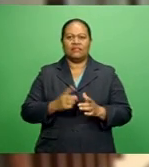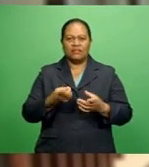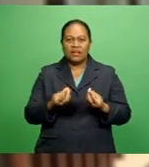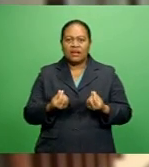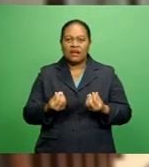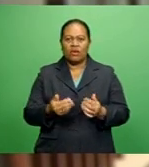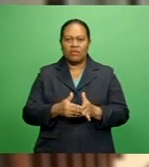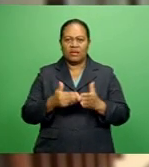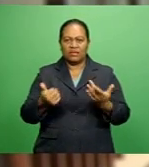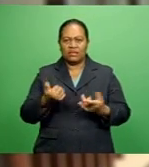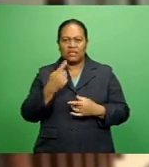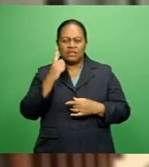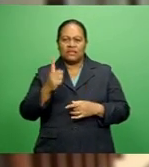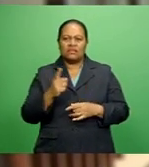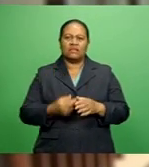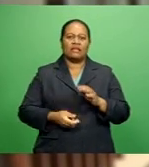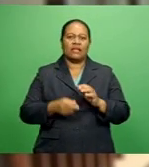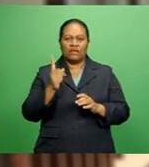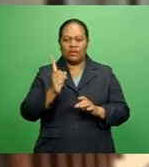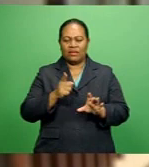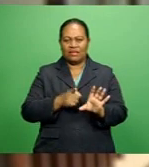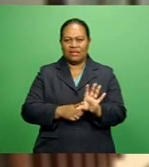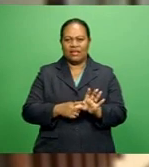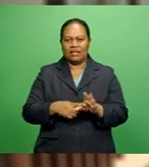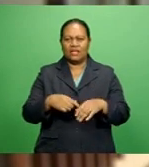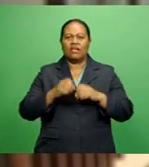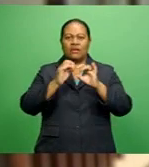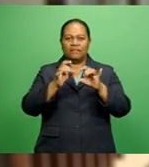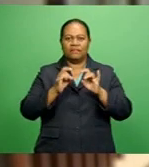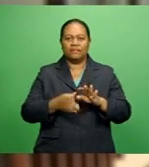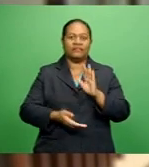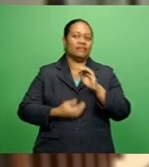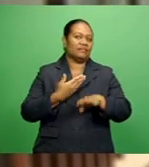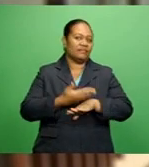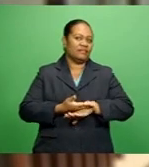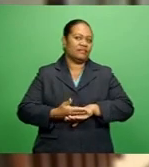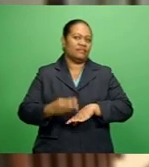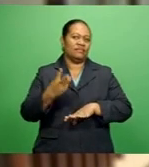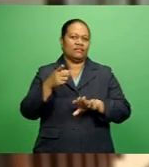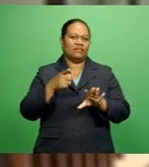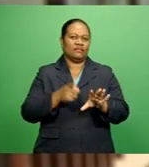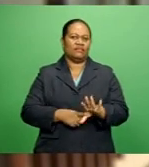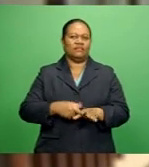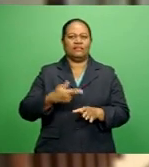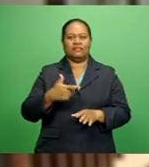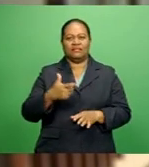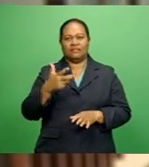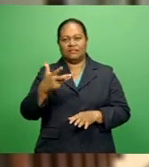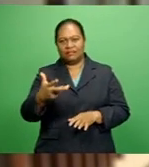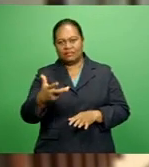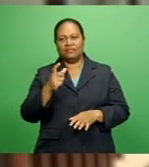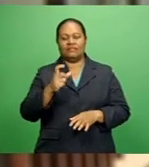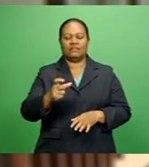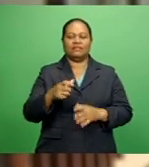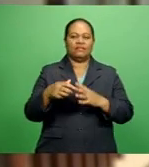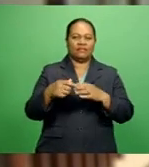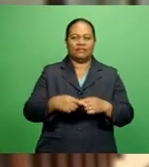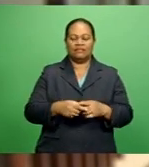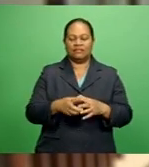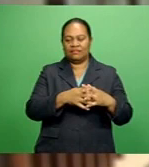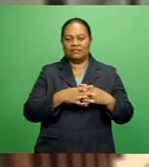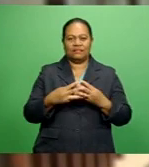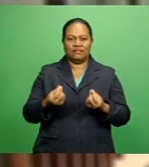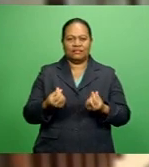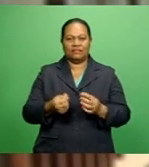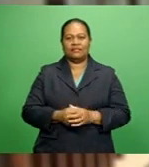loitered around multi-year highs, like the Aussie dollar hitting a new 3-year high of 79 cents to the American dollar.